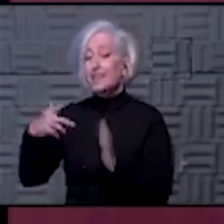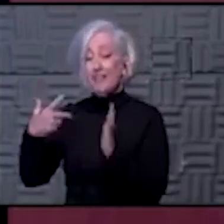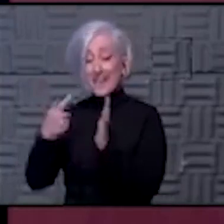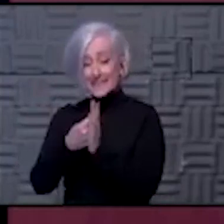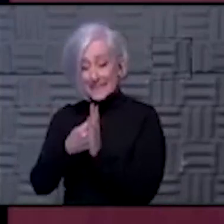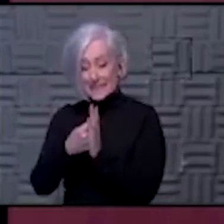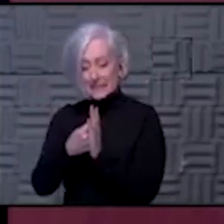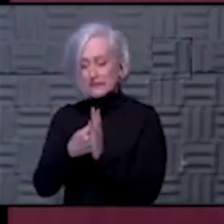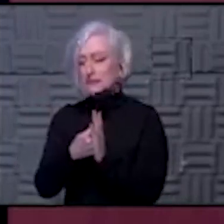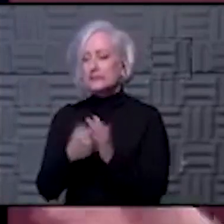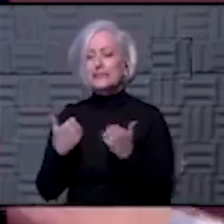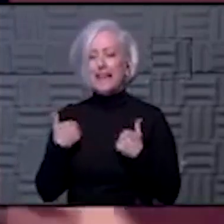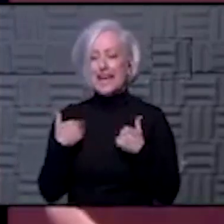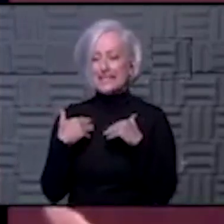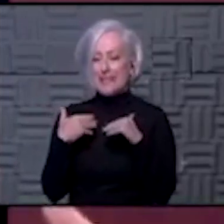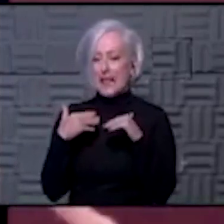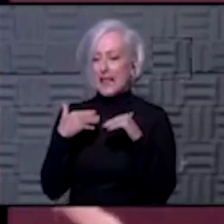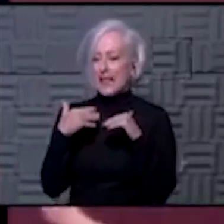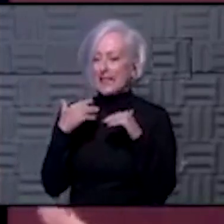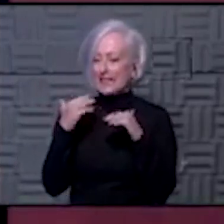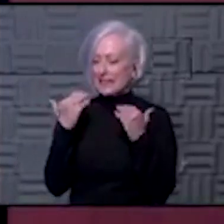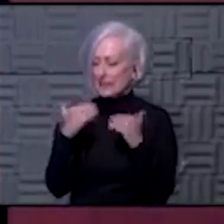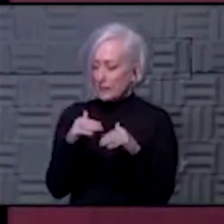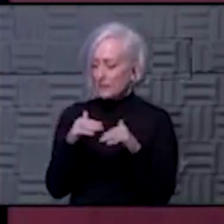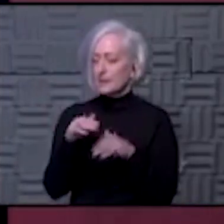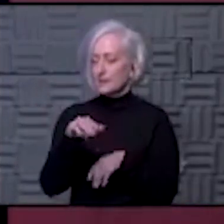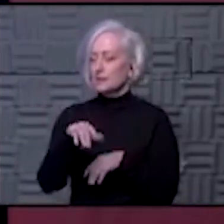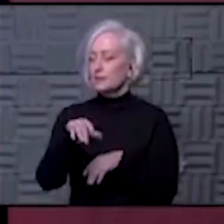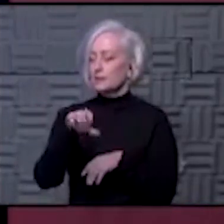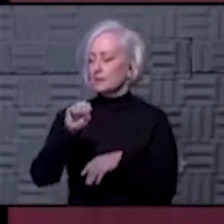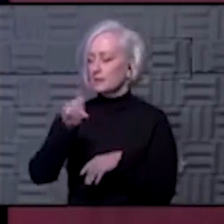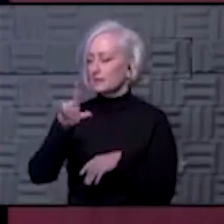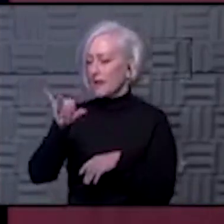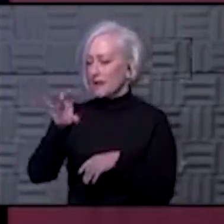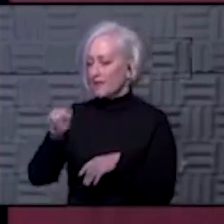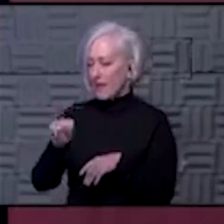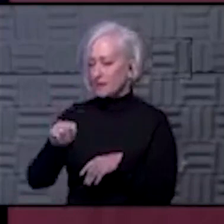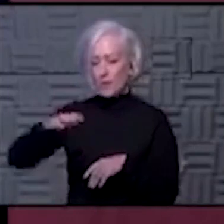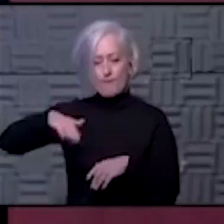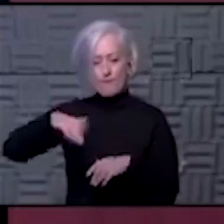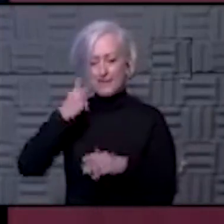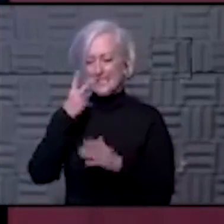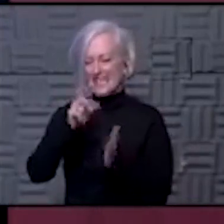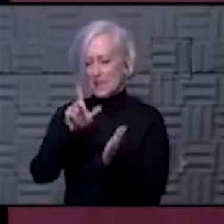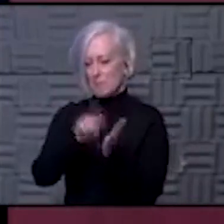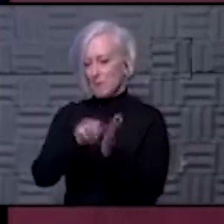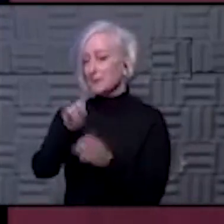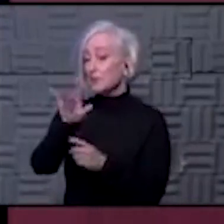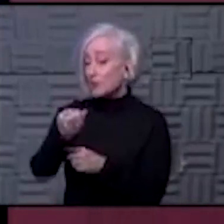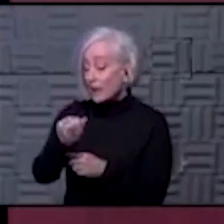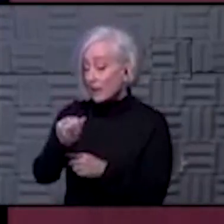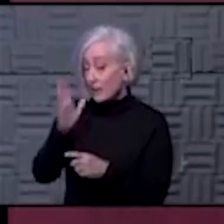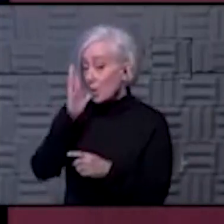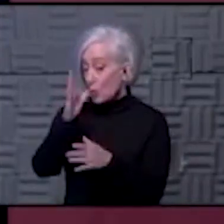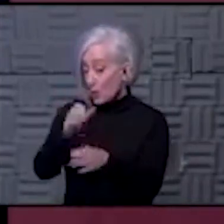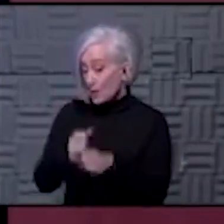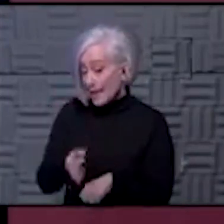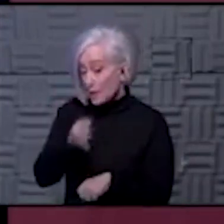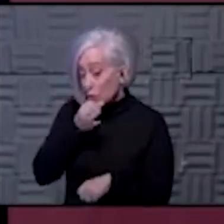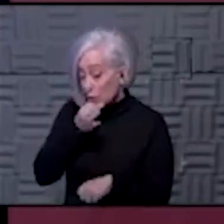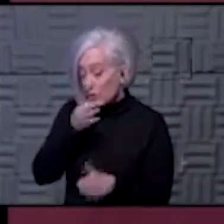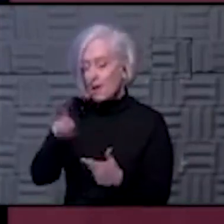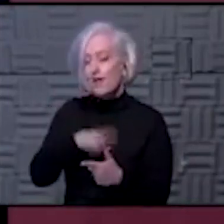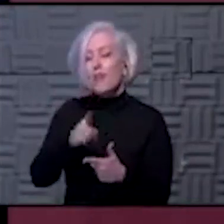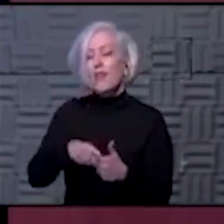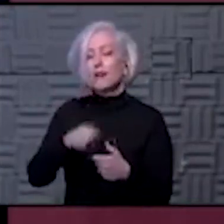is really encouraging. We need to see the published data. We haven't seen the published data yet, but we'll get to that soon enough. And as we do, we'll be able to make a more informed decision about which